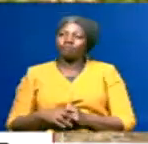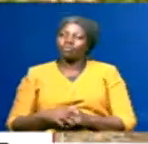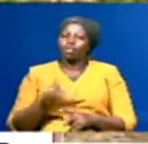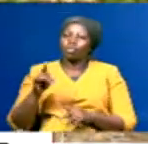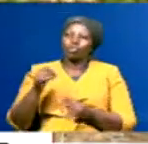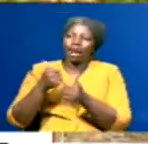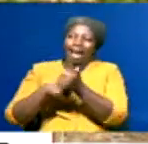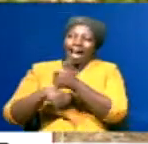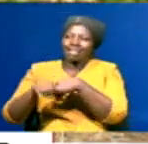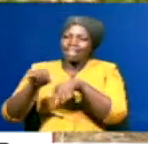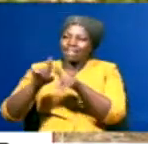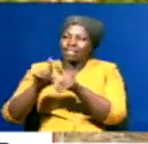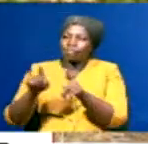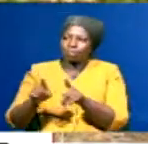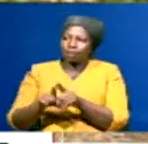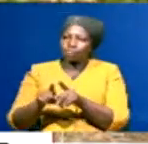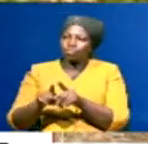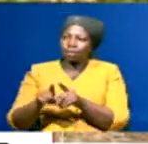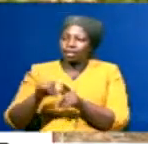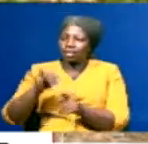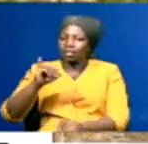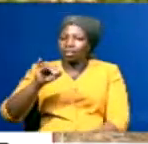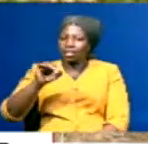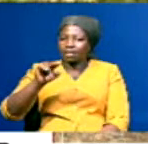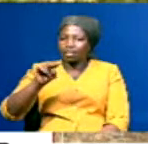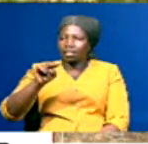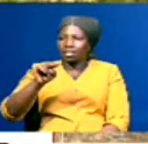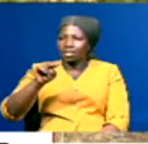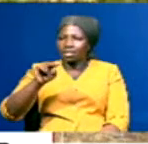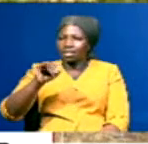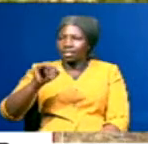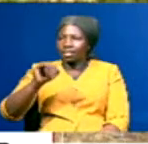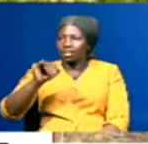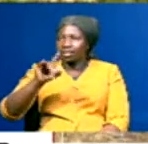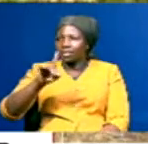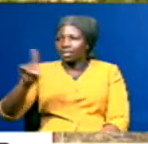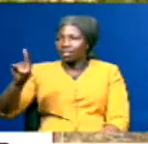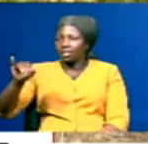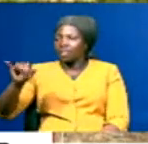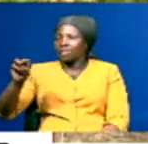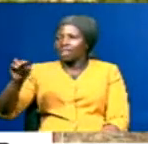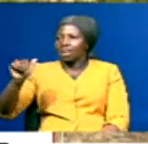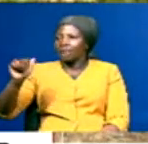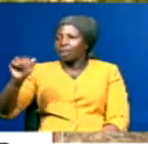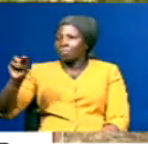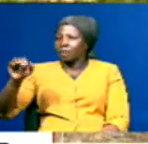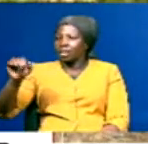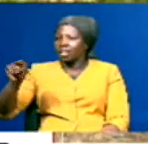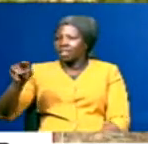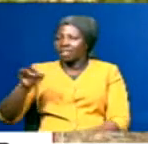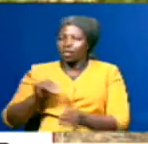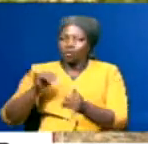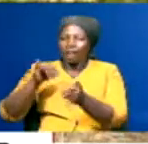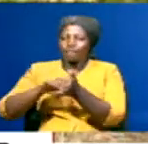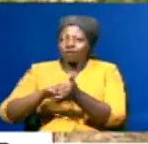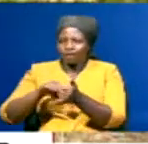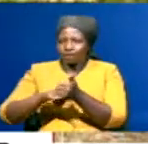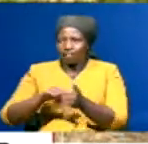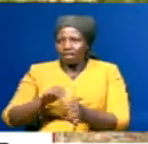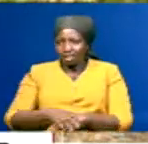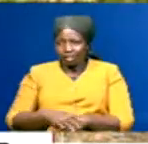as Idi Amin's wife. Yeah. What was it, acting with that huge